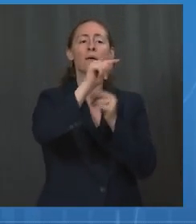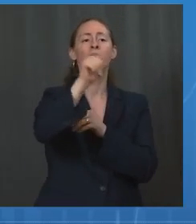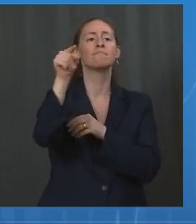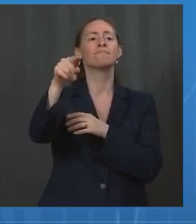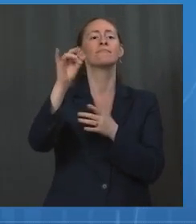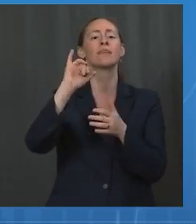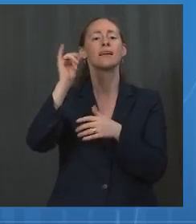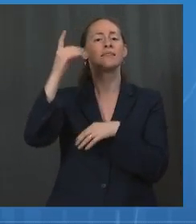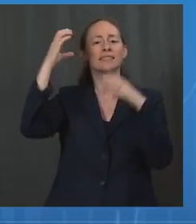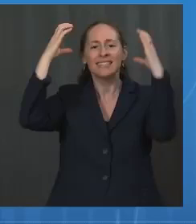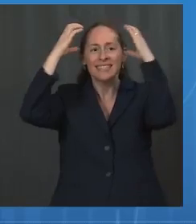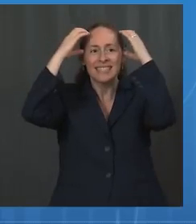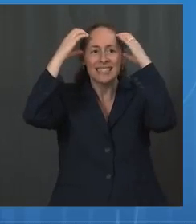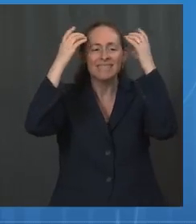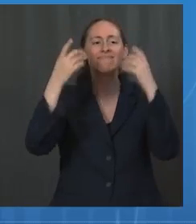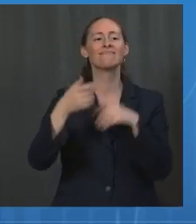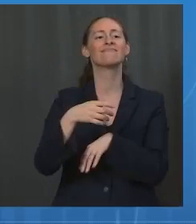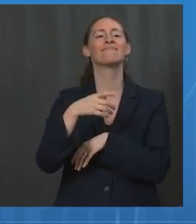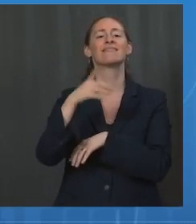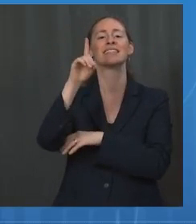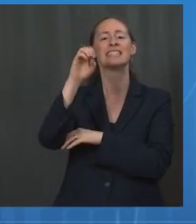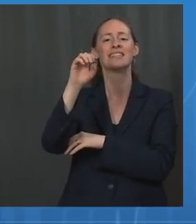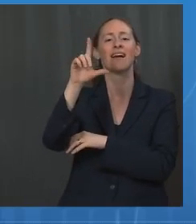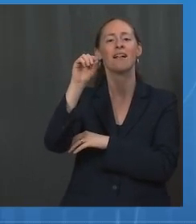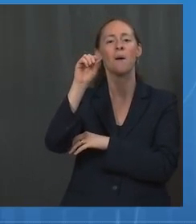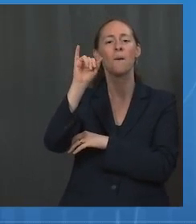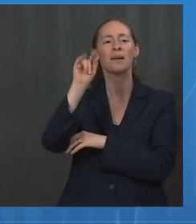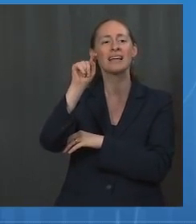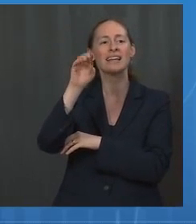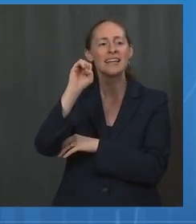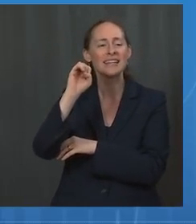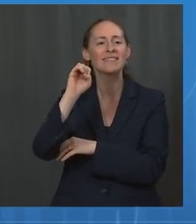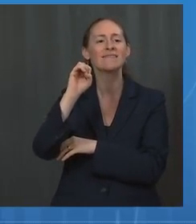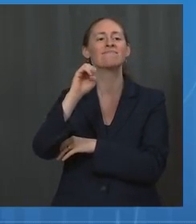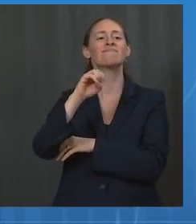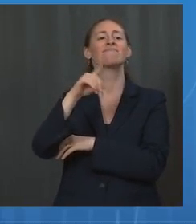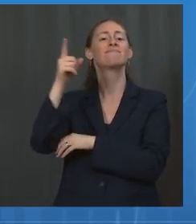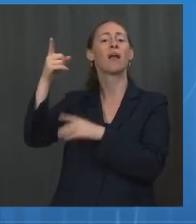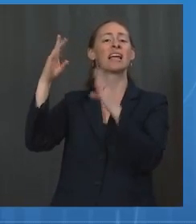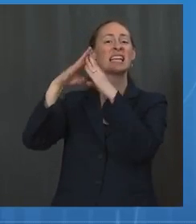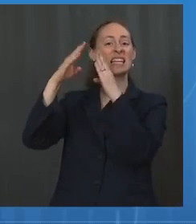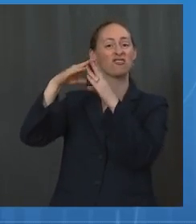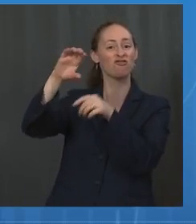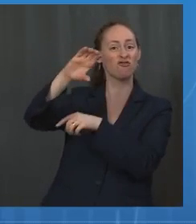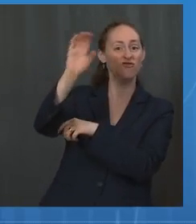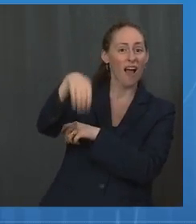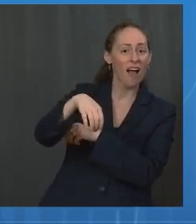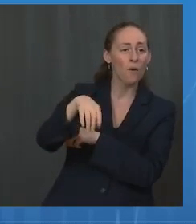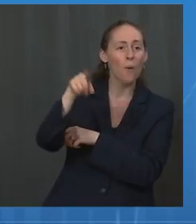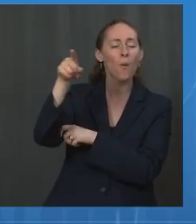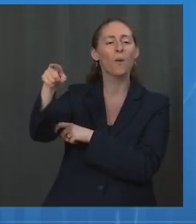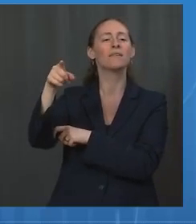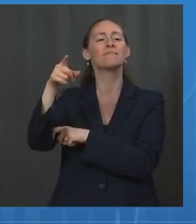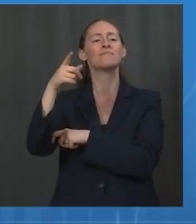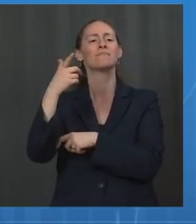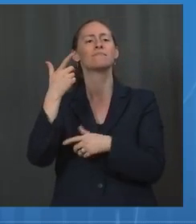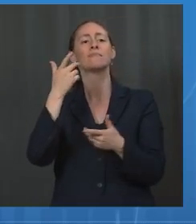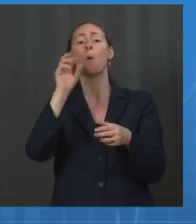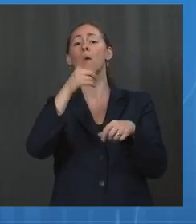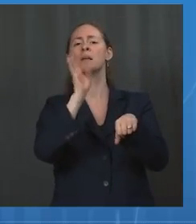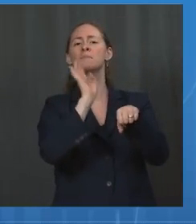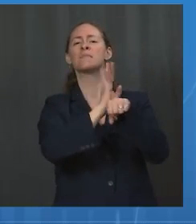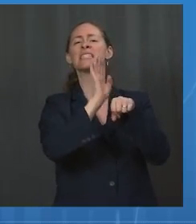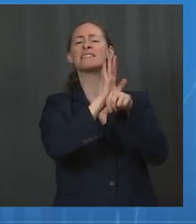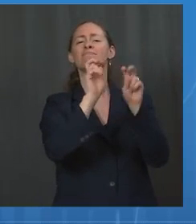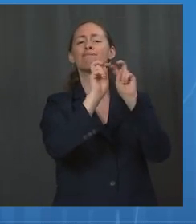of Chicago. The Business Roundtable, which represents more than 200 businesses that employ a total of 20 million